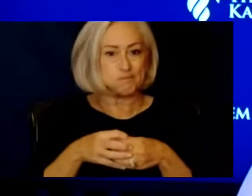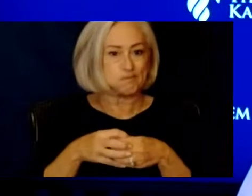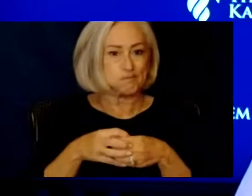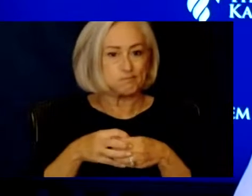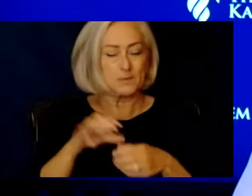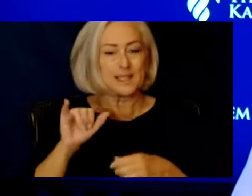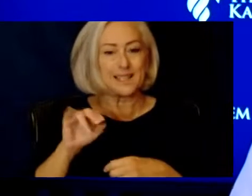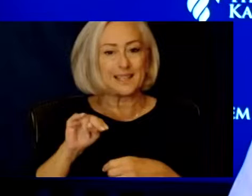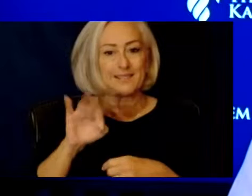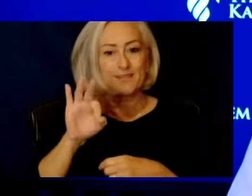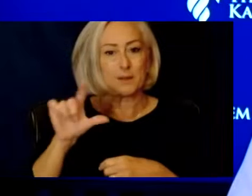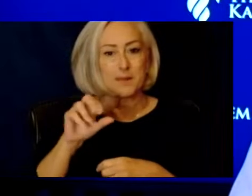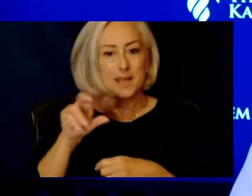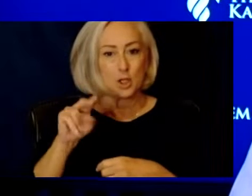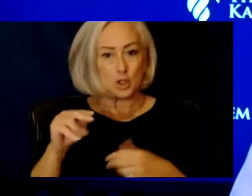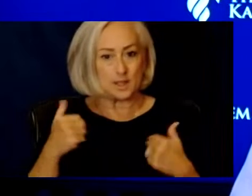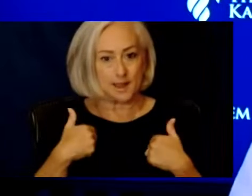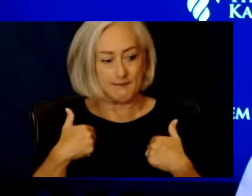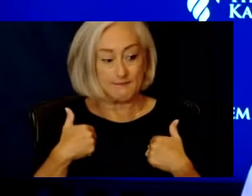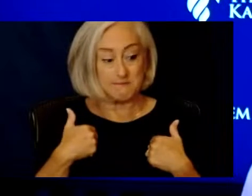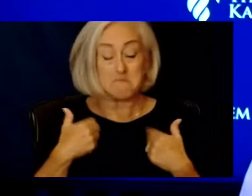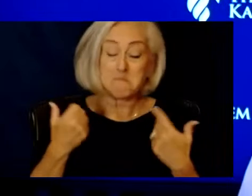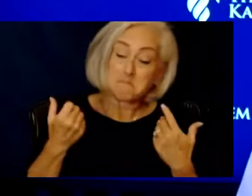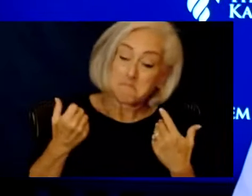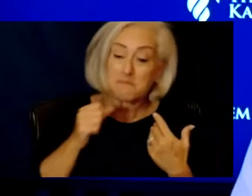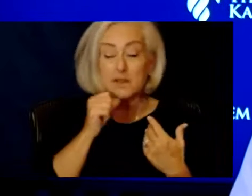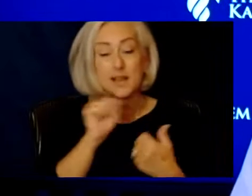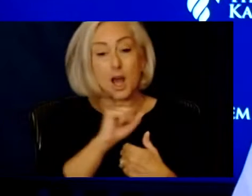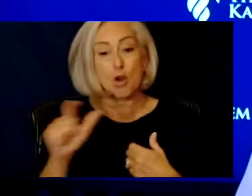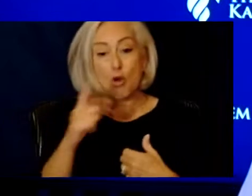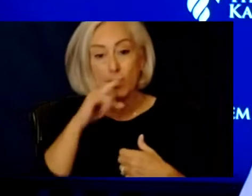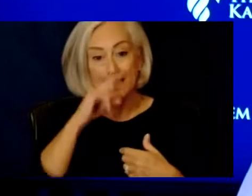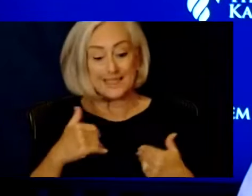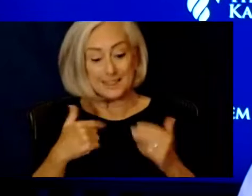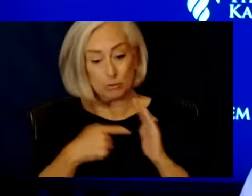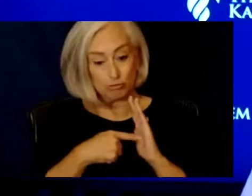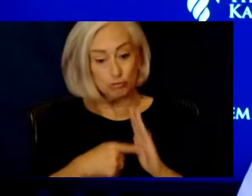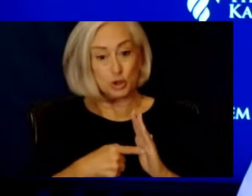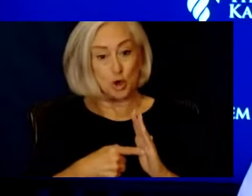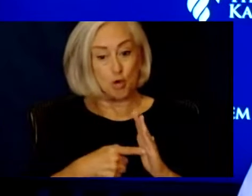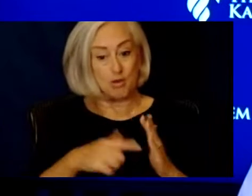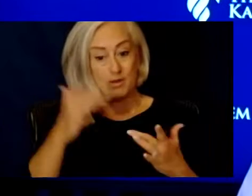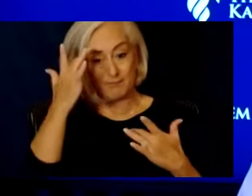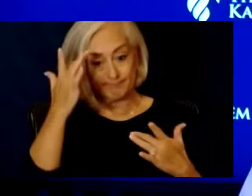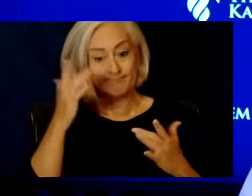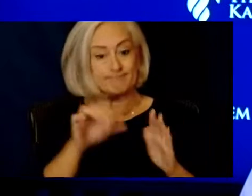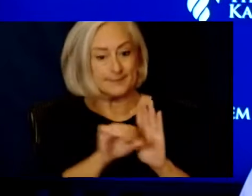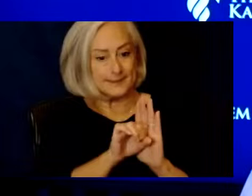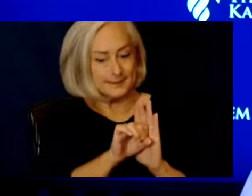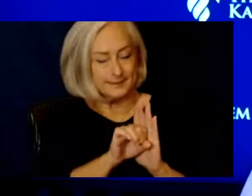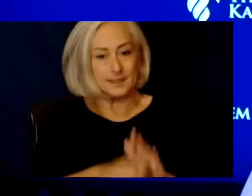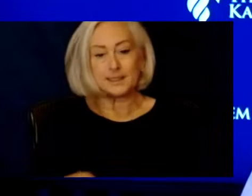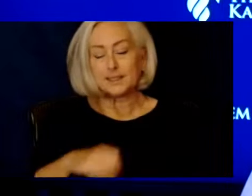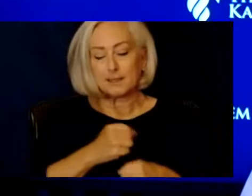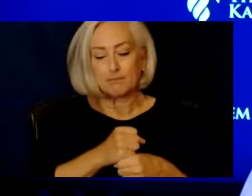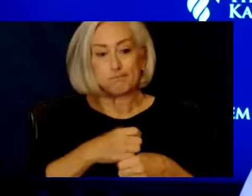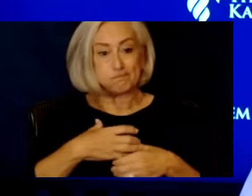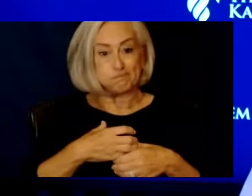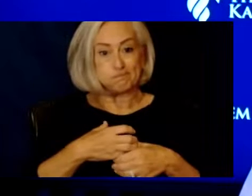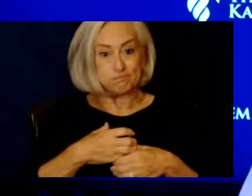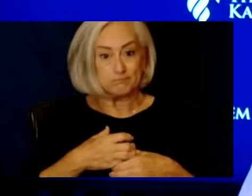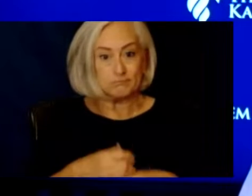show that sign of inflammation, which then adds a little bit of complication to it, as well as it can cause quite a bit of